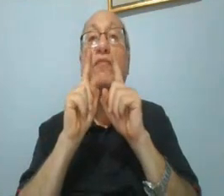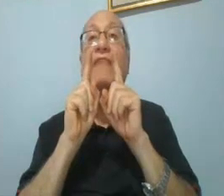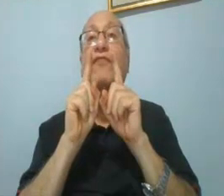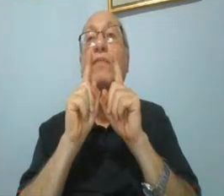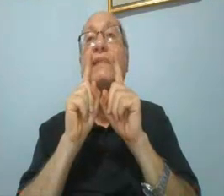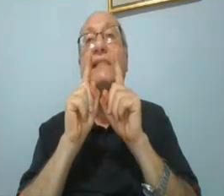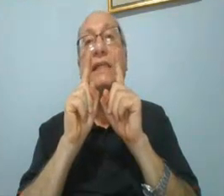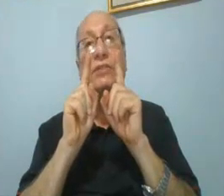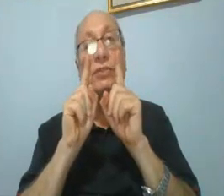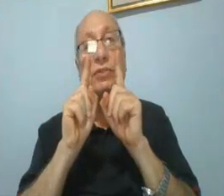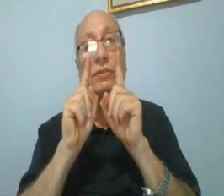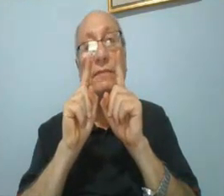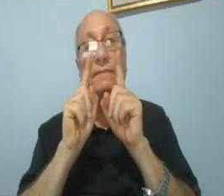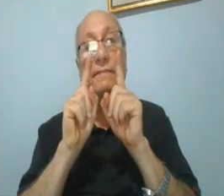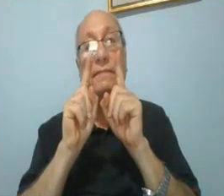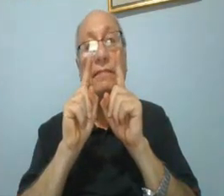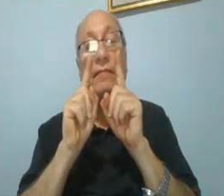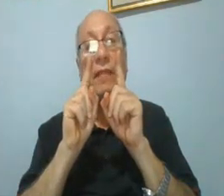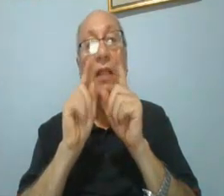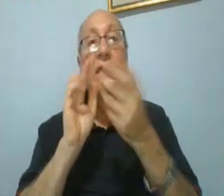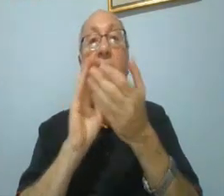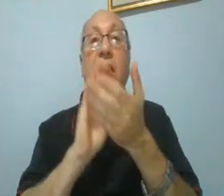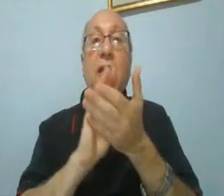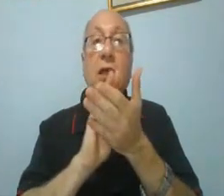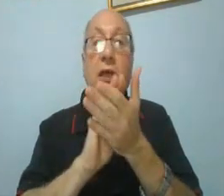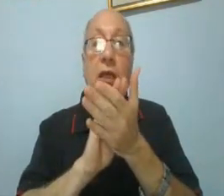without removal from the syringe.